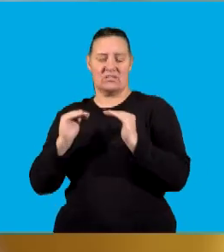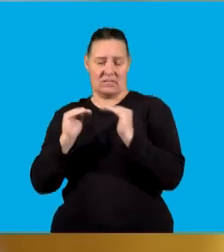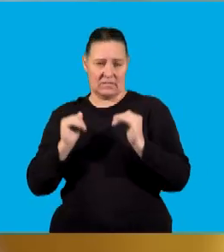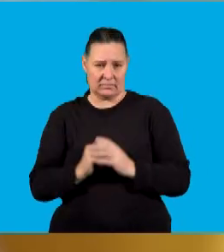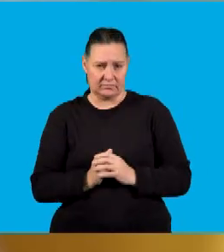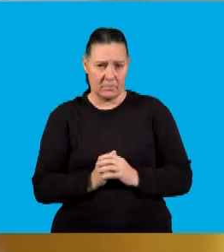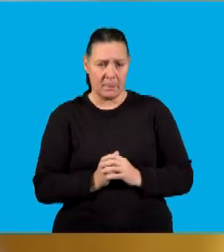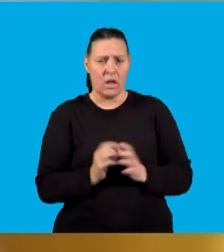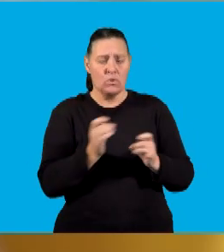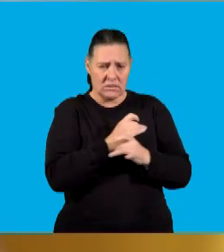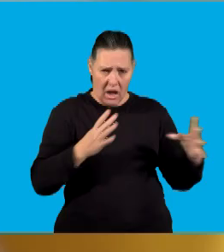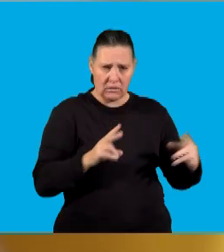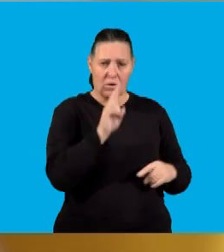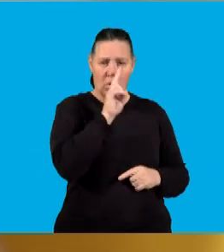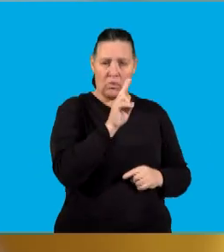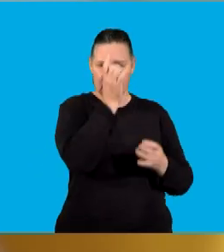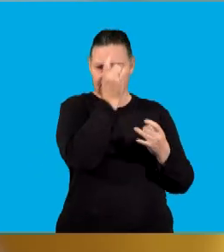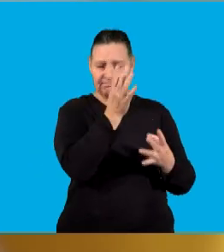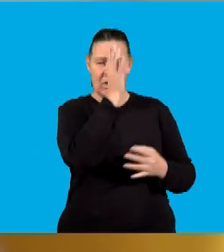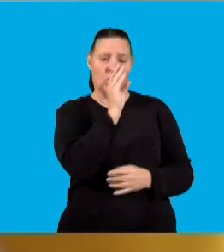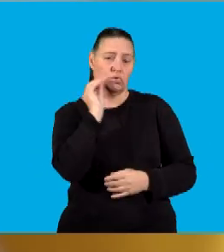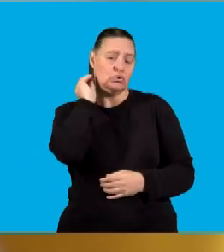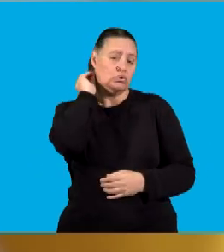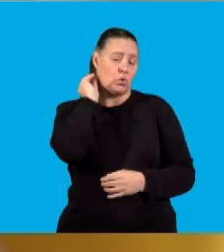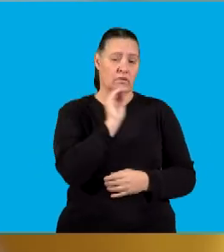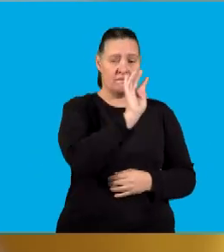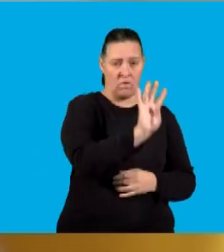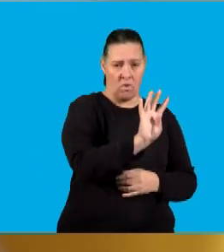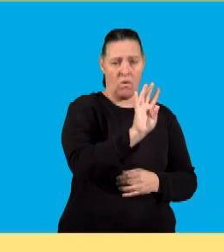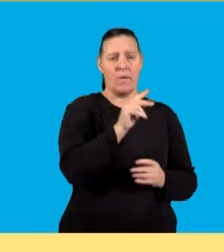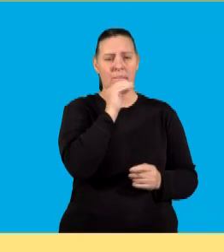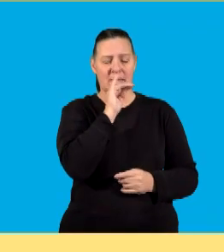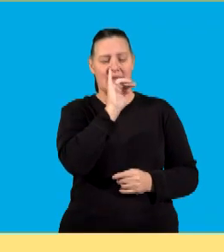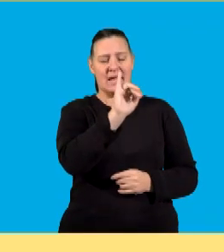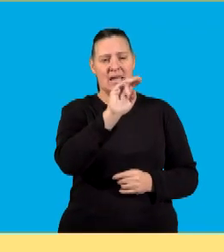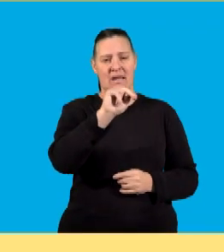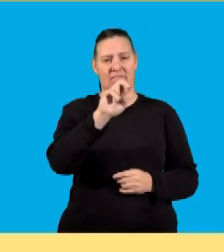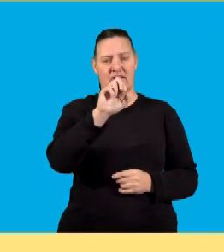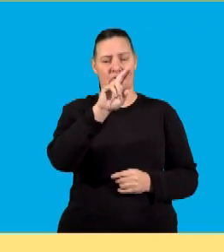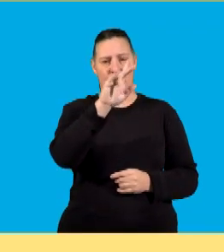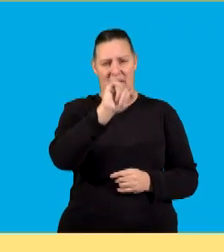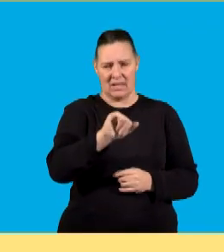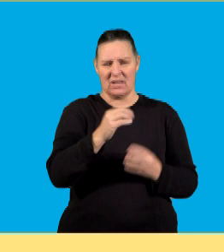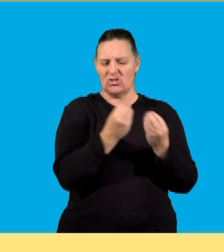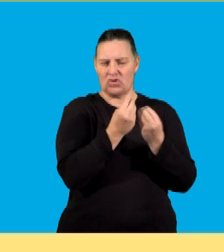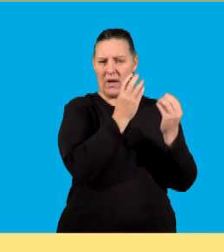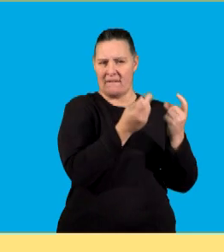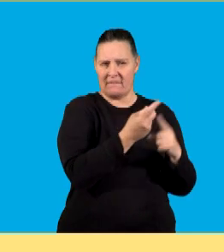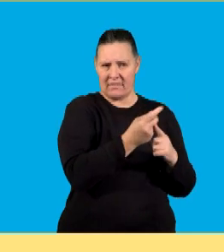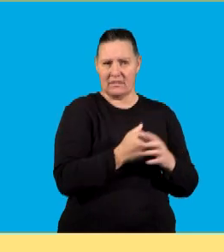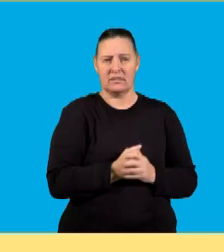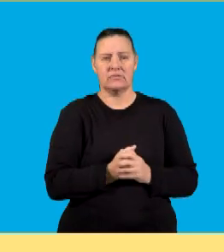equivalents. So to begin with, we will look at note number 4, which is our inventory. We are given an